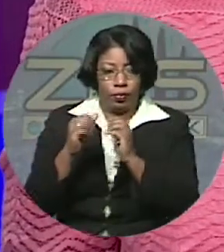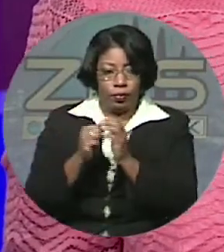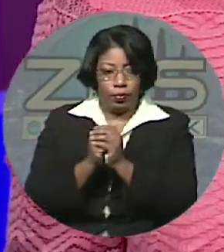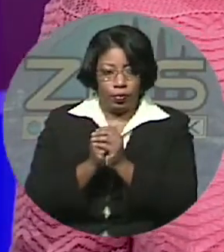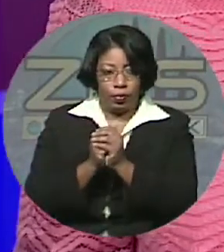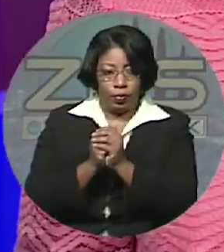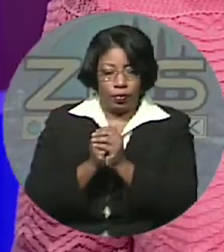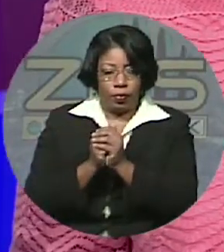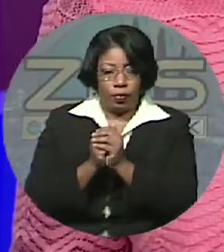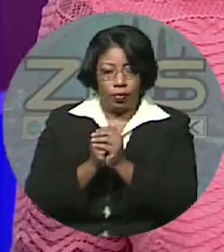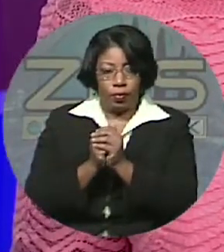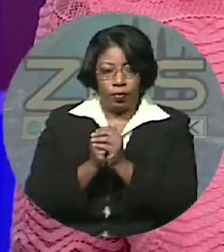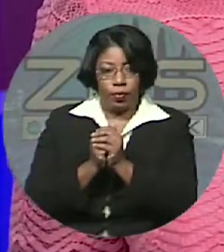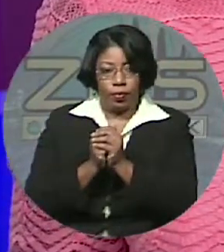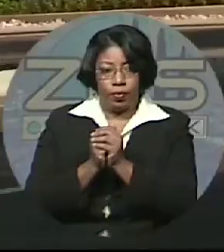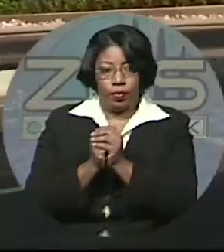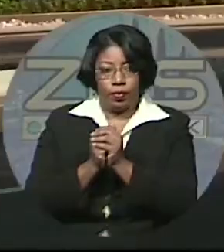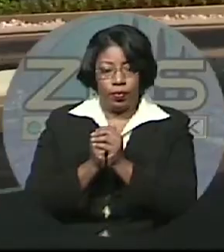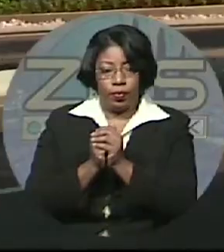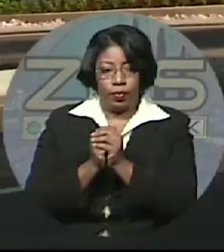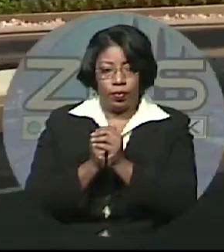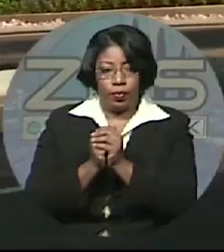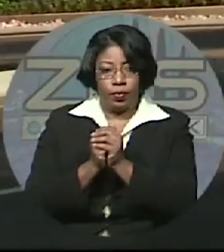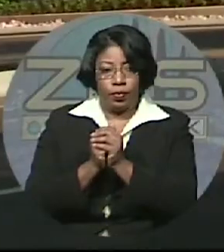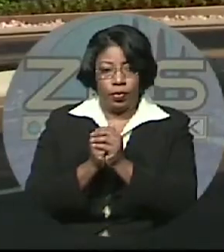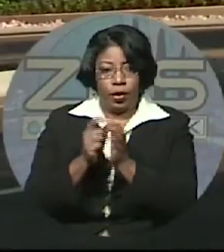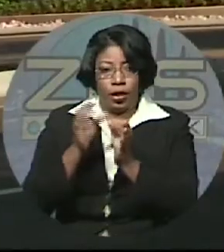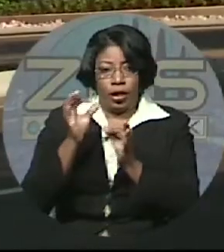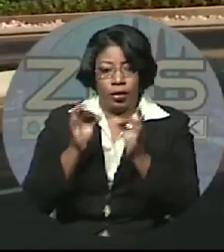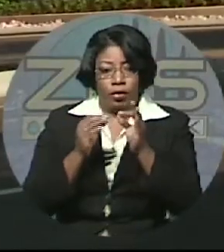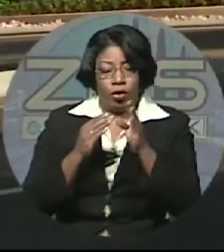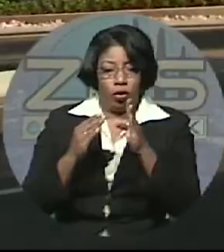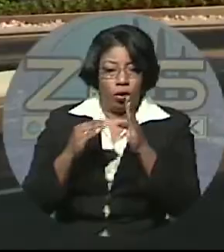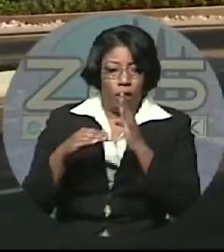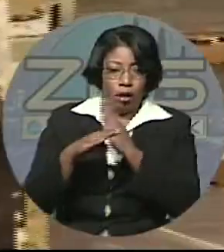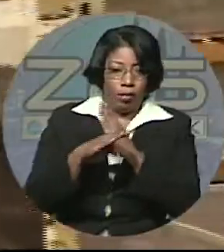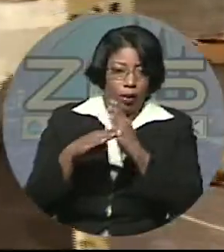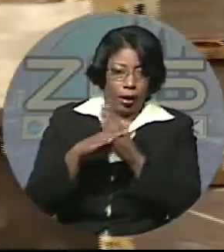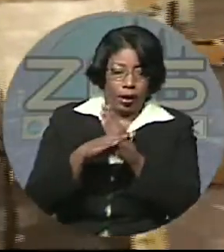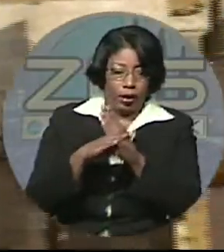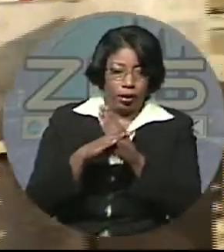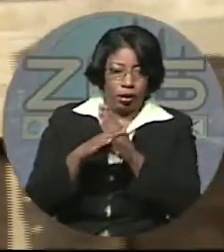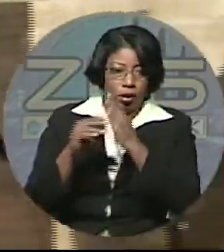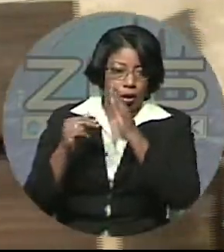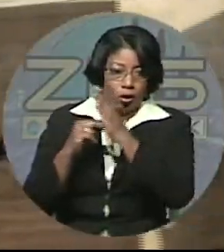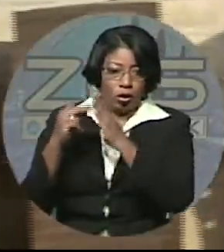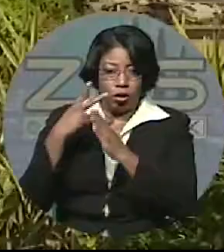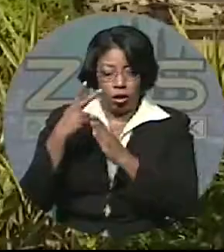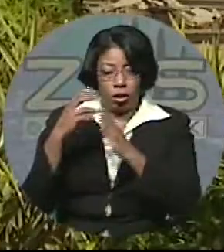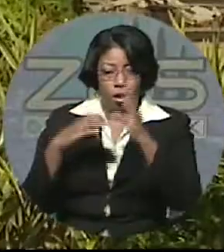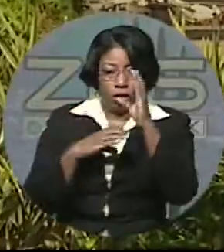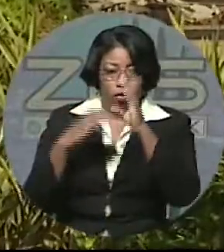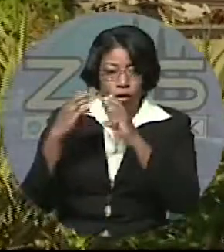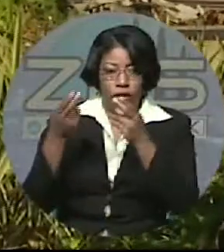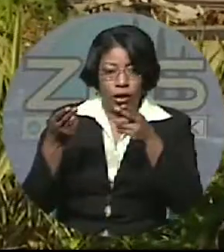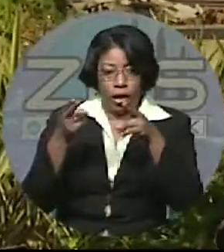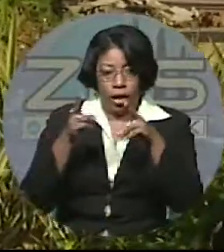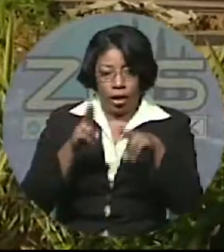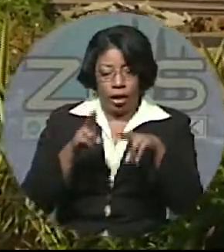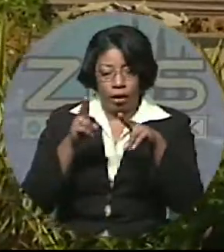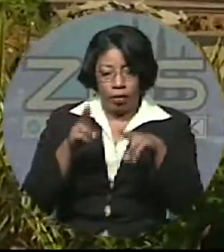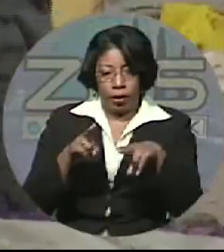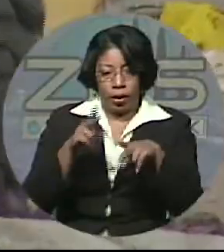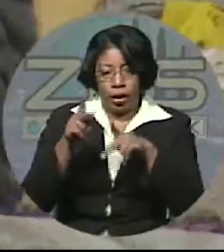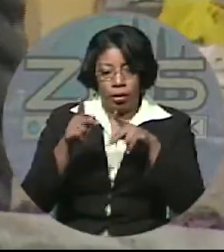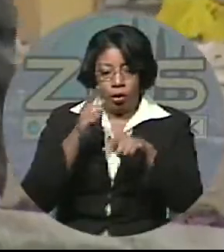and files this report. If you pass the soon-to-open Bahamian Riviera today, you would still see construction crews, landscapers,